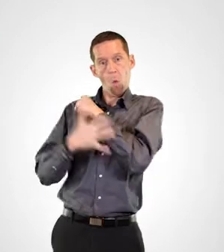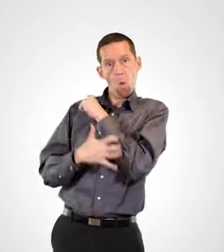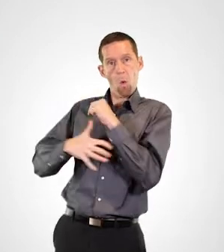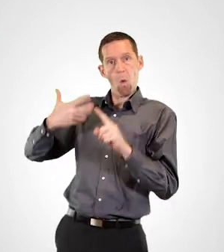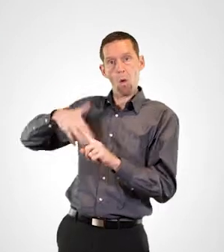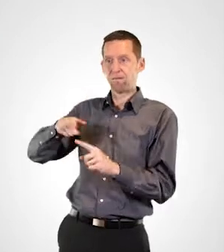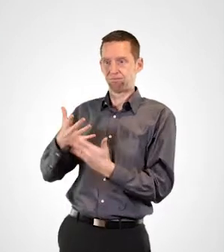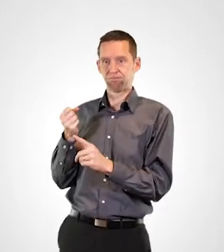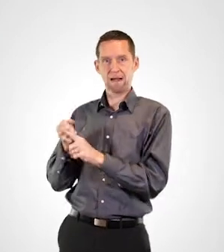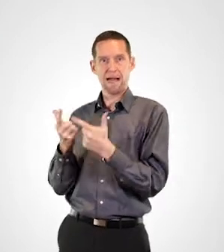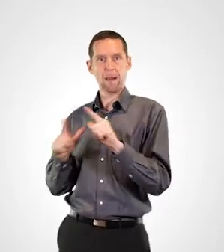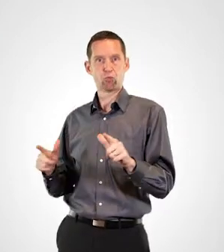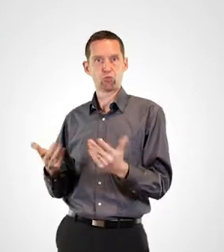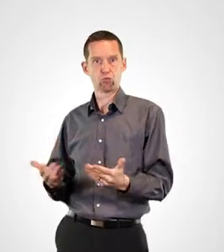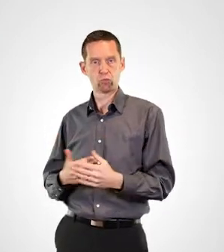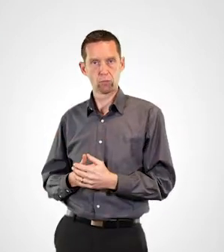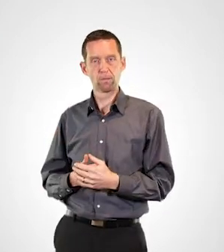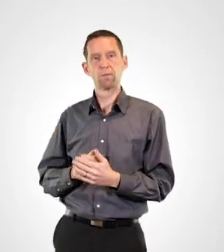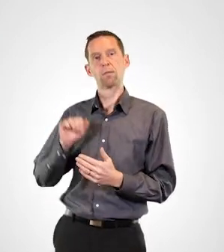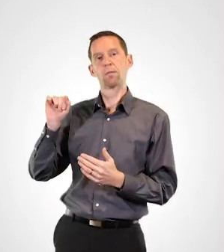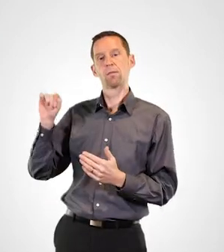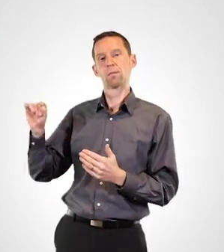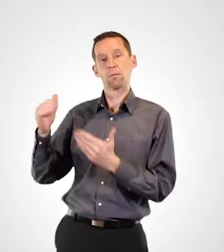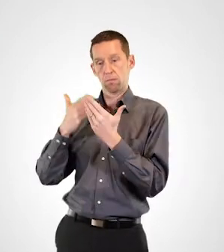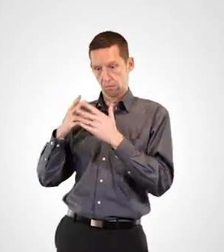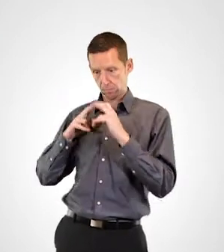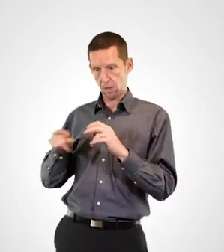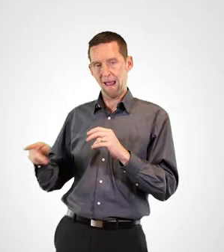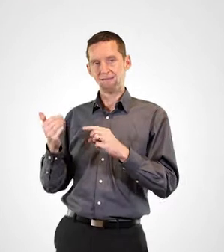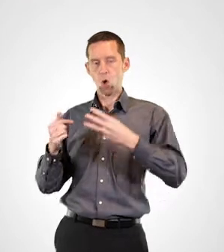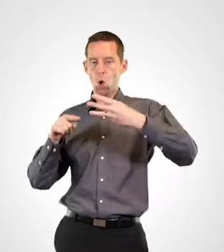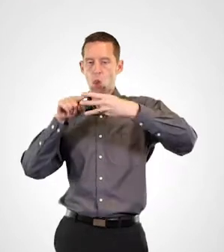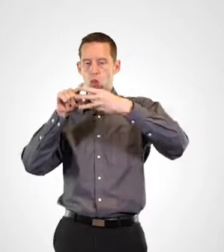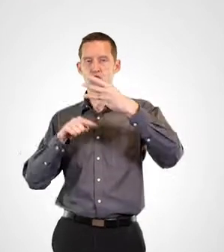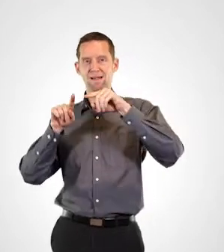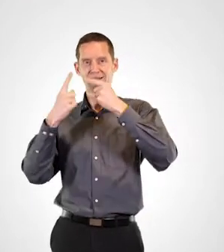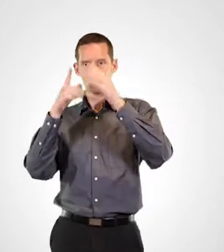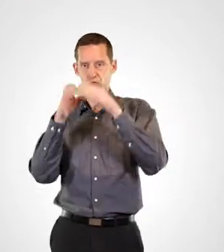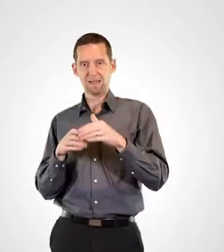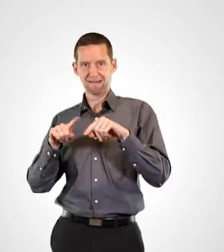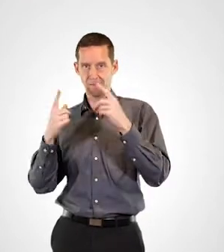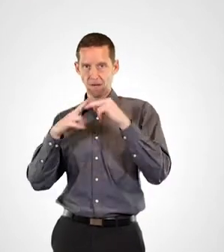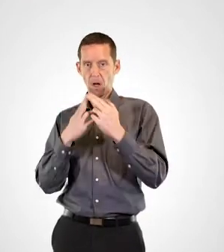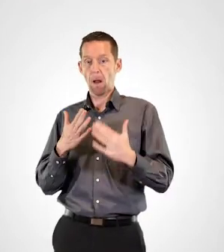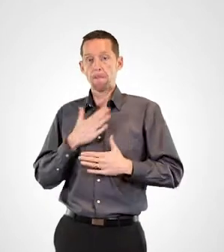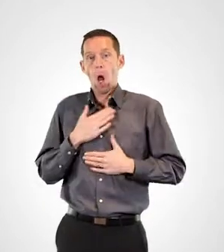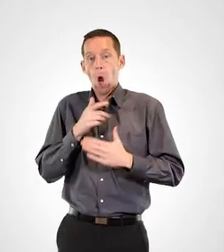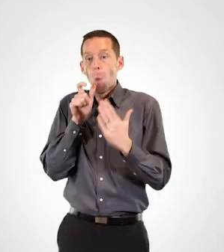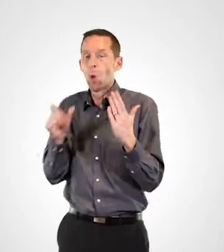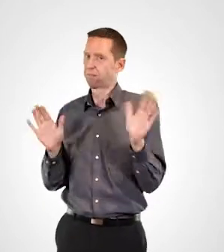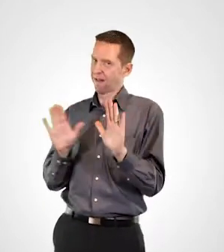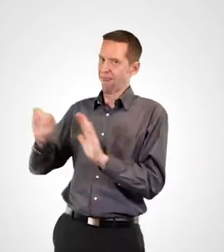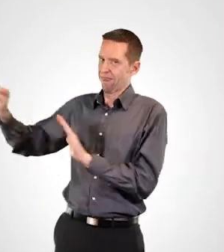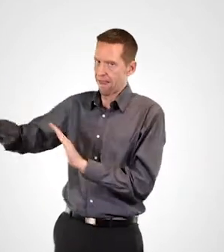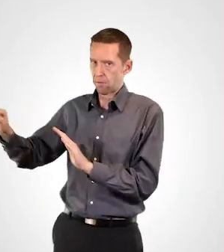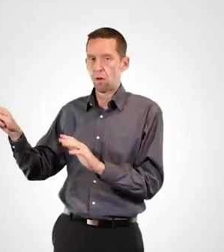language abilities. So in the Hart and Riesli study, they divided their families into 3 categories, and these aren't my terms, these are